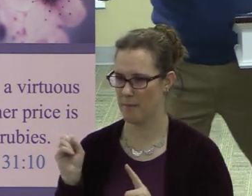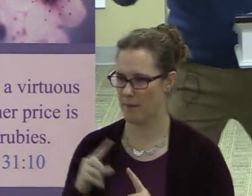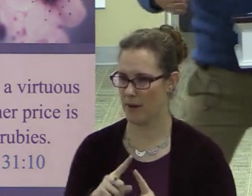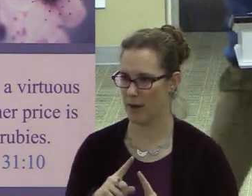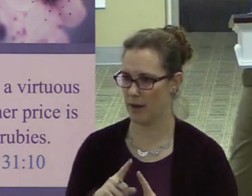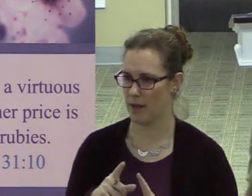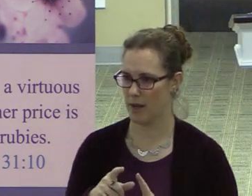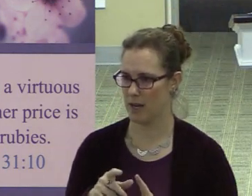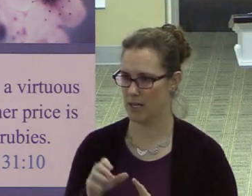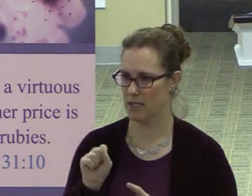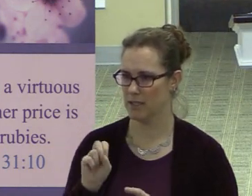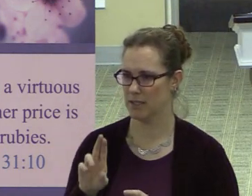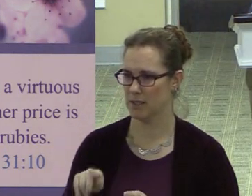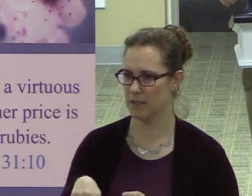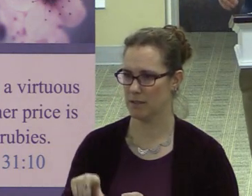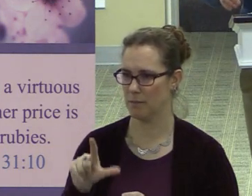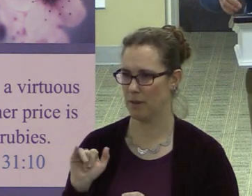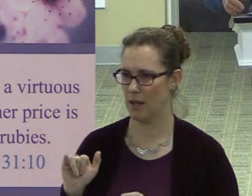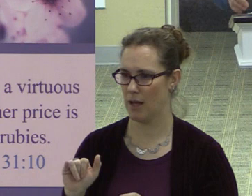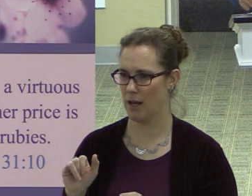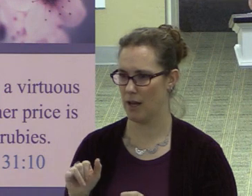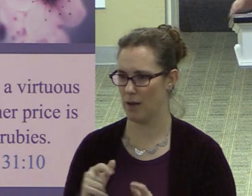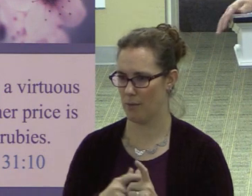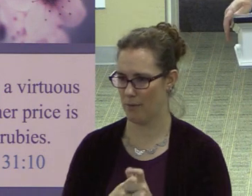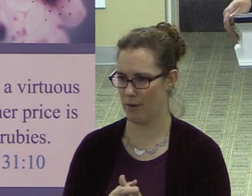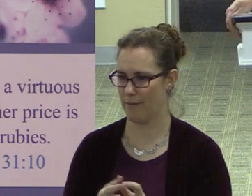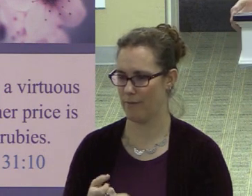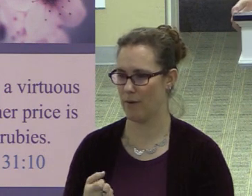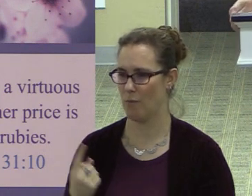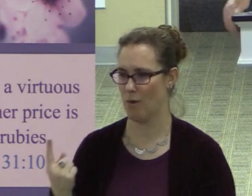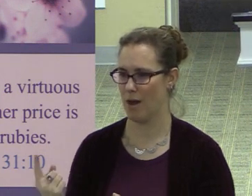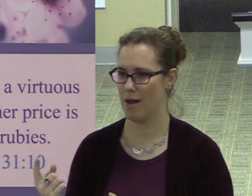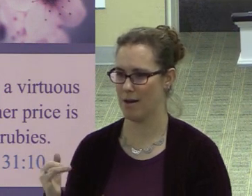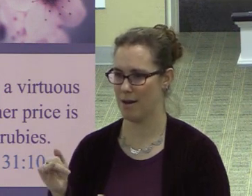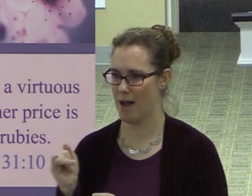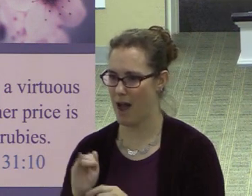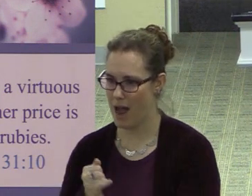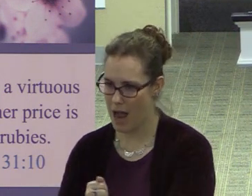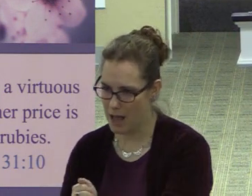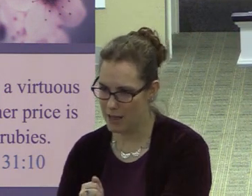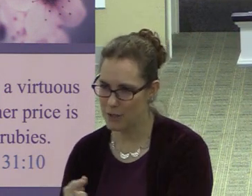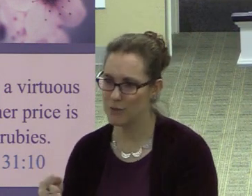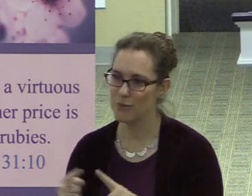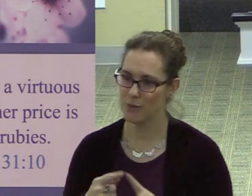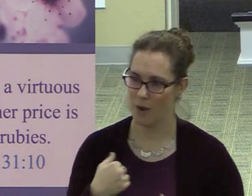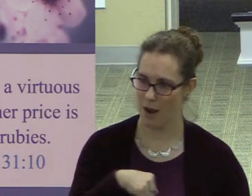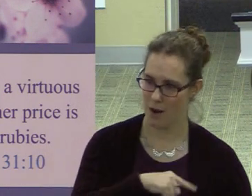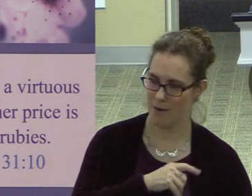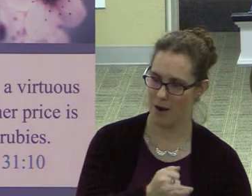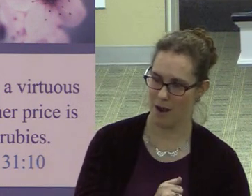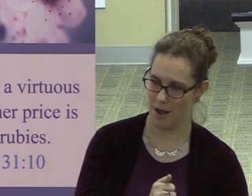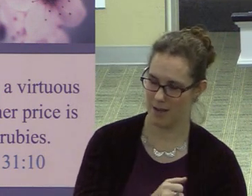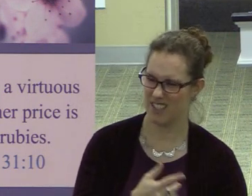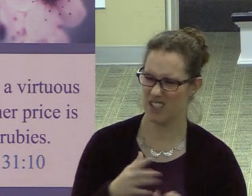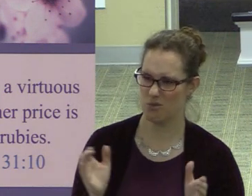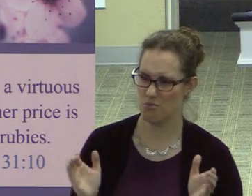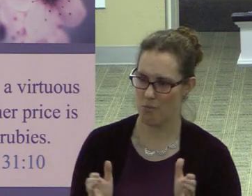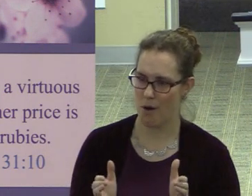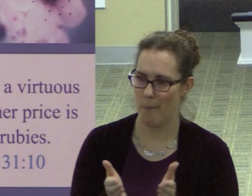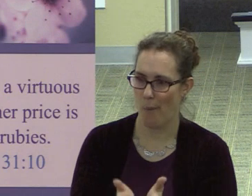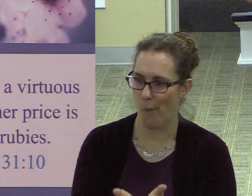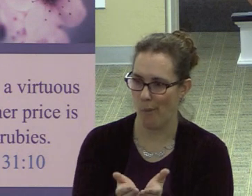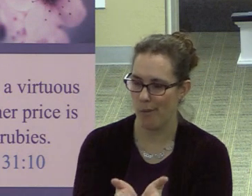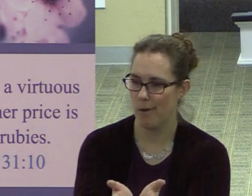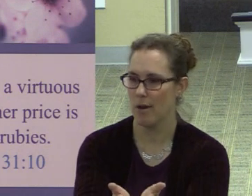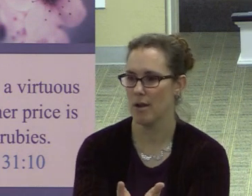in a supply run from the one island back to our island. And everything's going fine. I always enjoyed the boat rides. It's just a small boat. Again, there's no